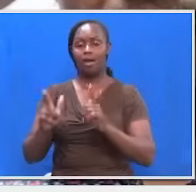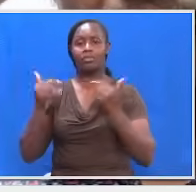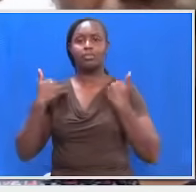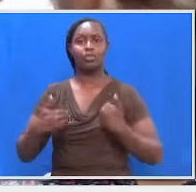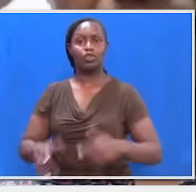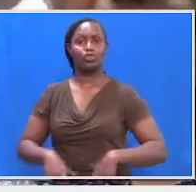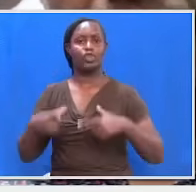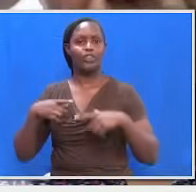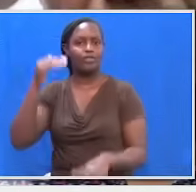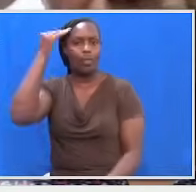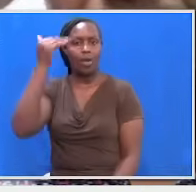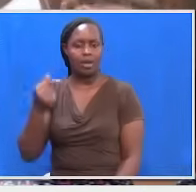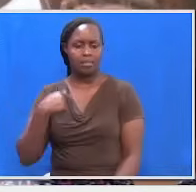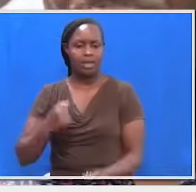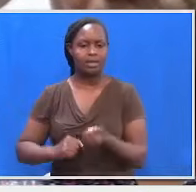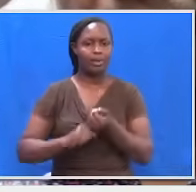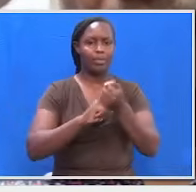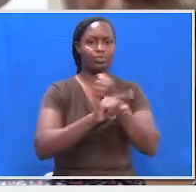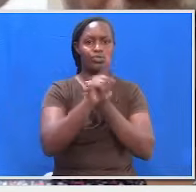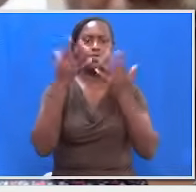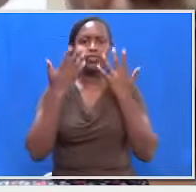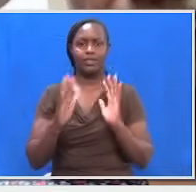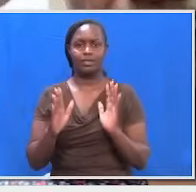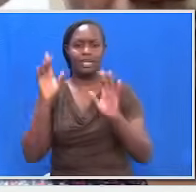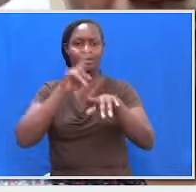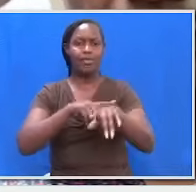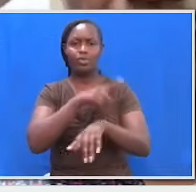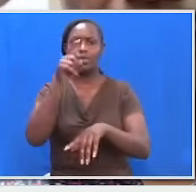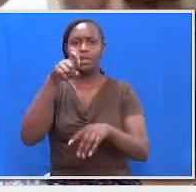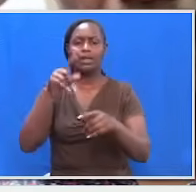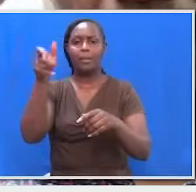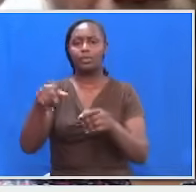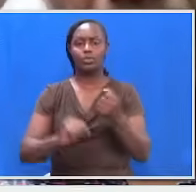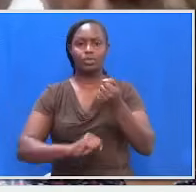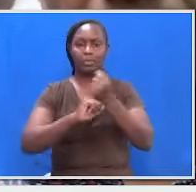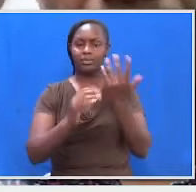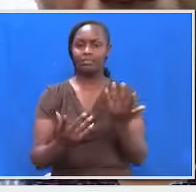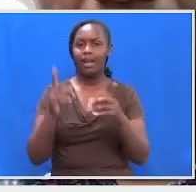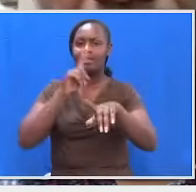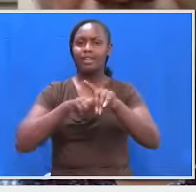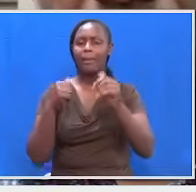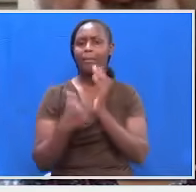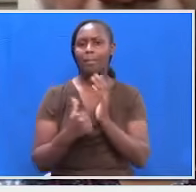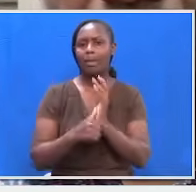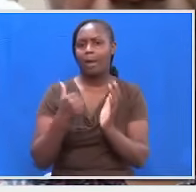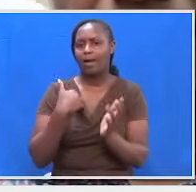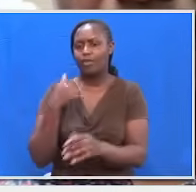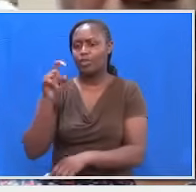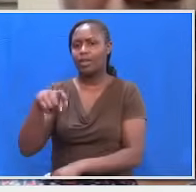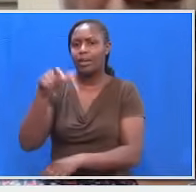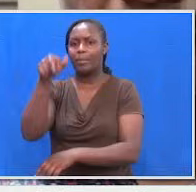Because I was there for you when you needed somebody to be there for you. When you are in trouble and you needed a man who could stand with